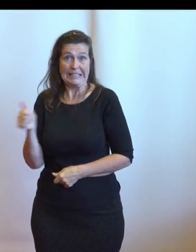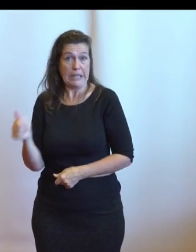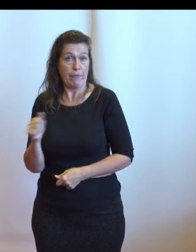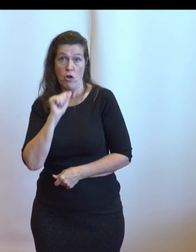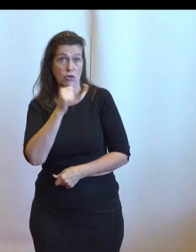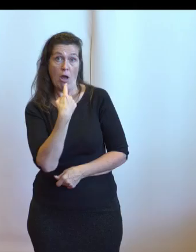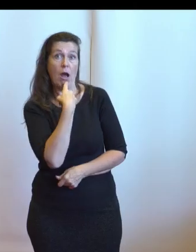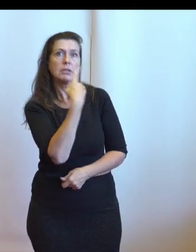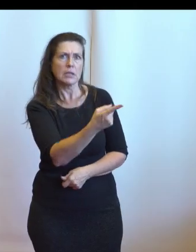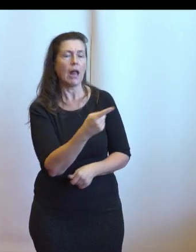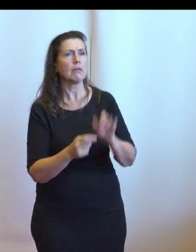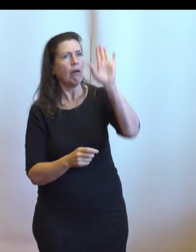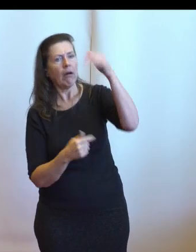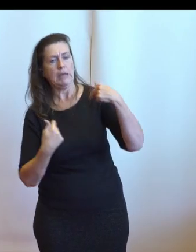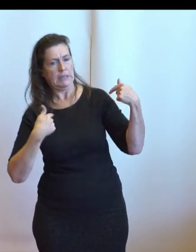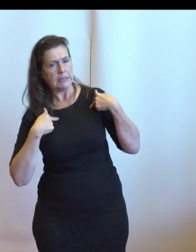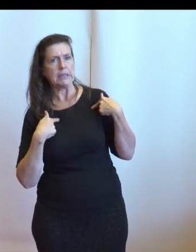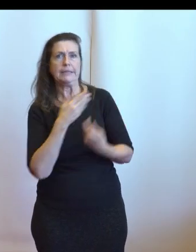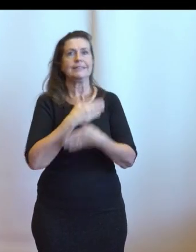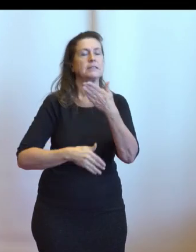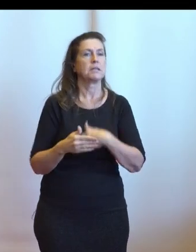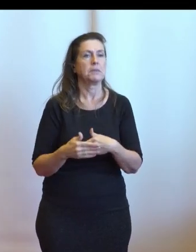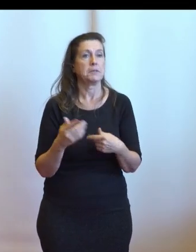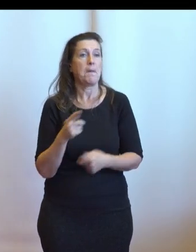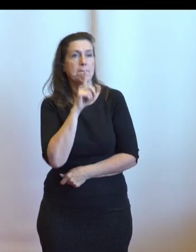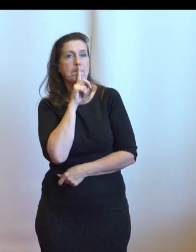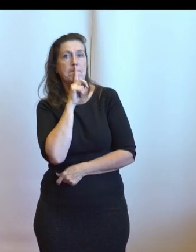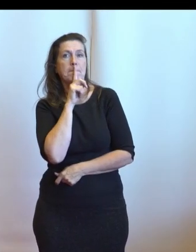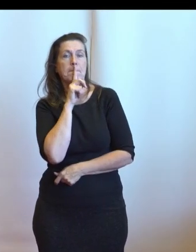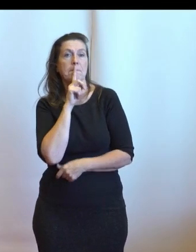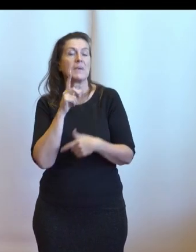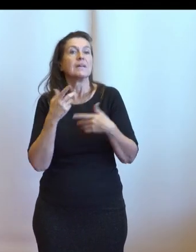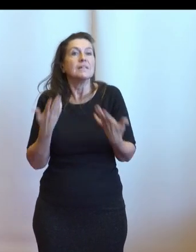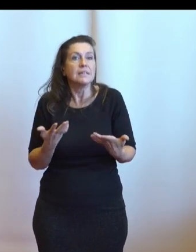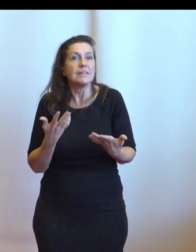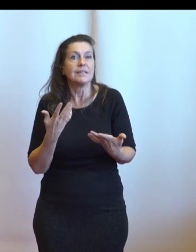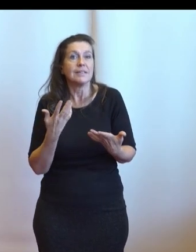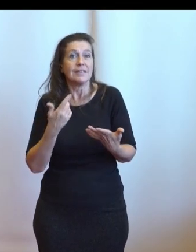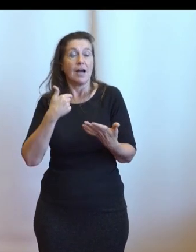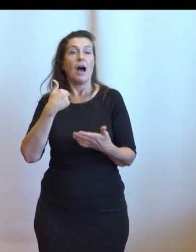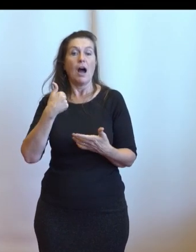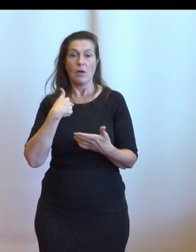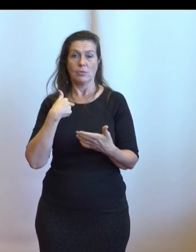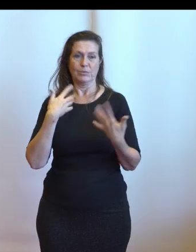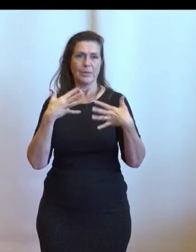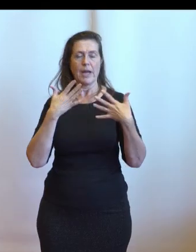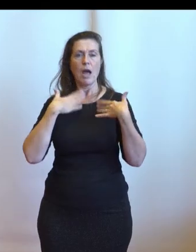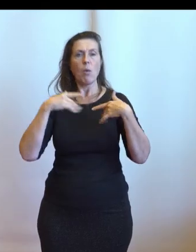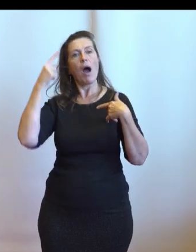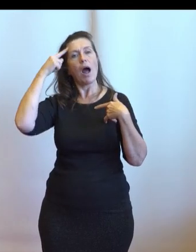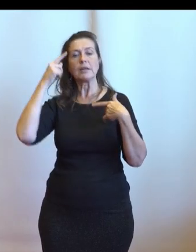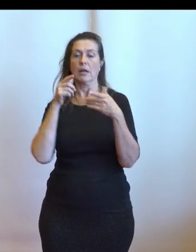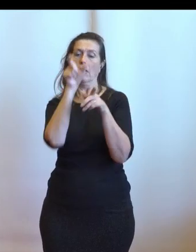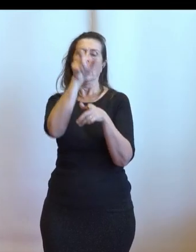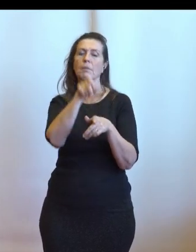research agencies that they are disabled, and that making sure that we try and take from as broad a set of people as